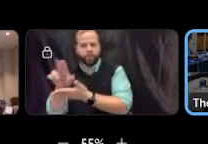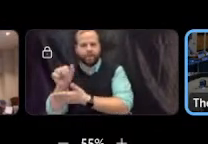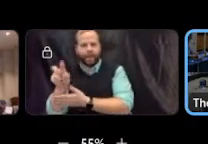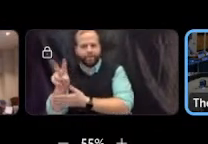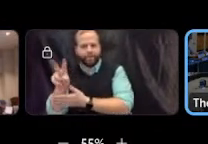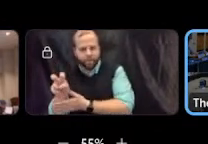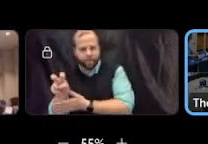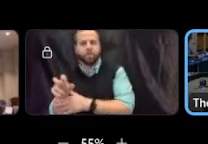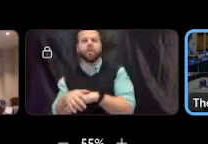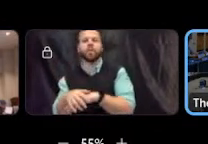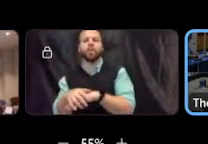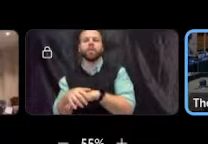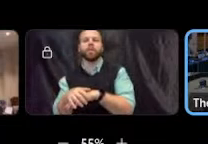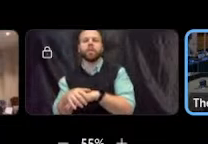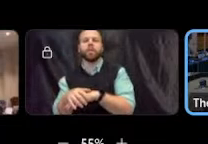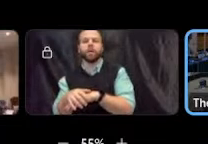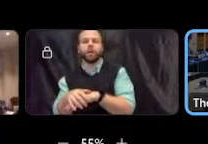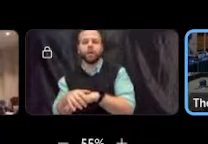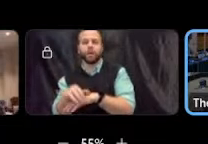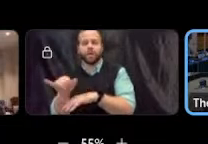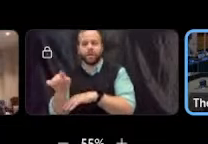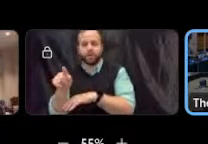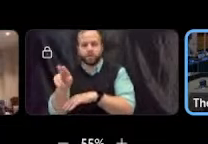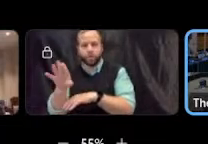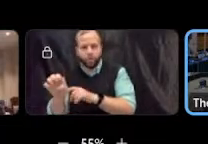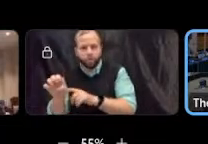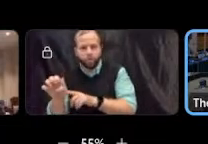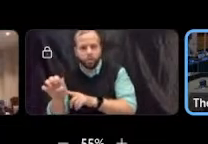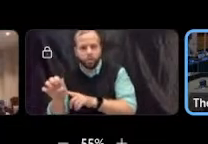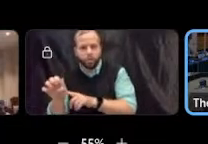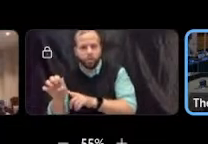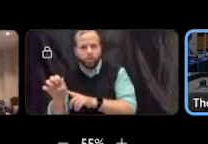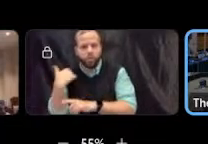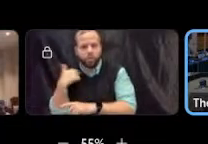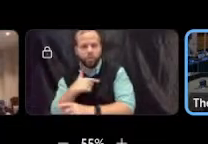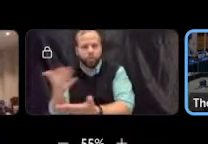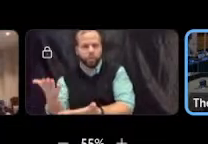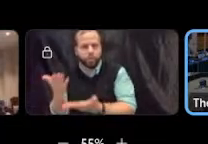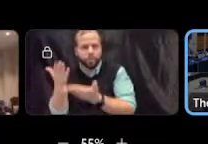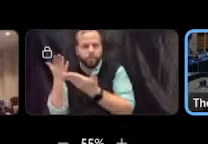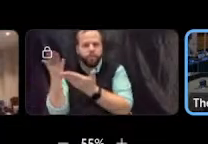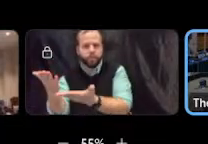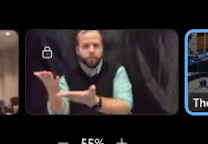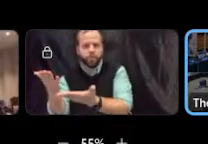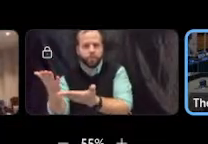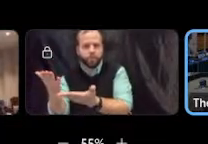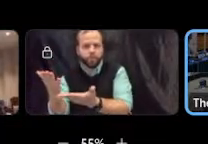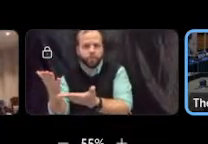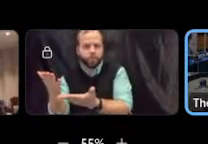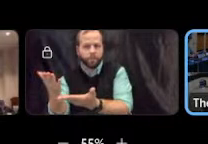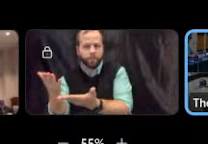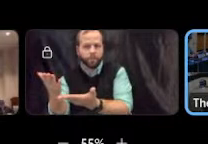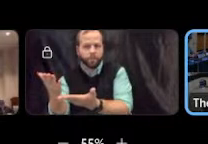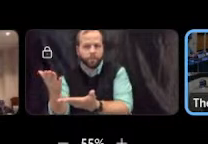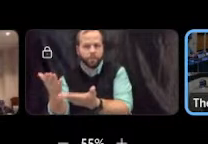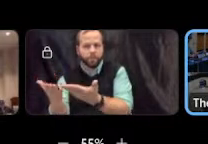and then the land use plan and the zoning pattern both propose lesser intensity of